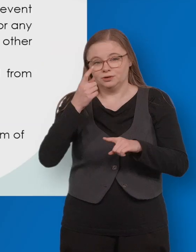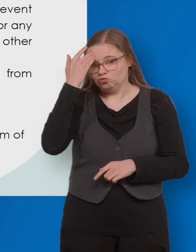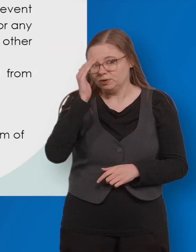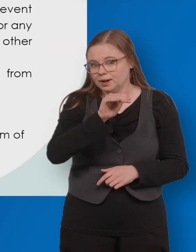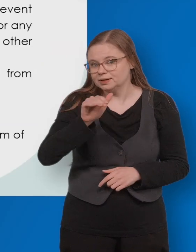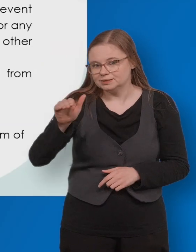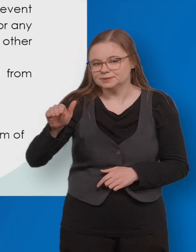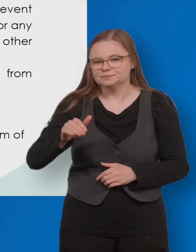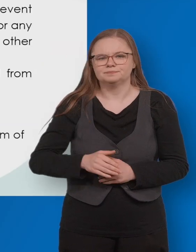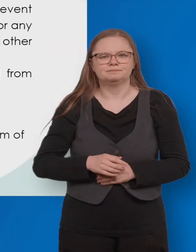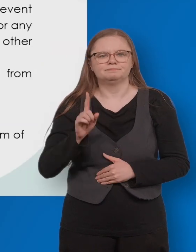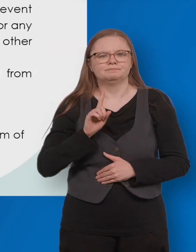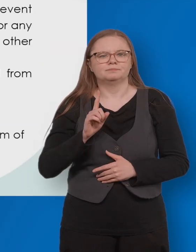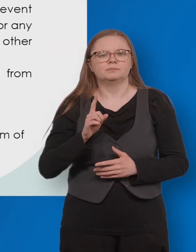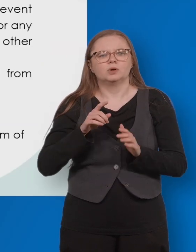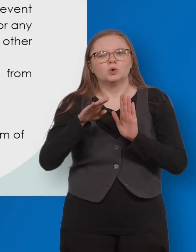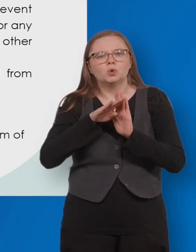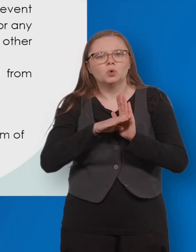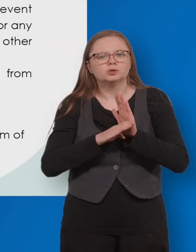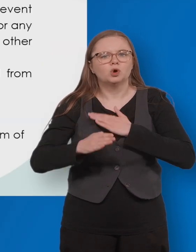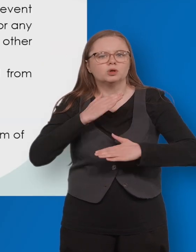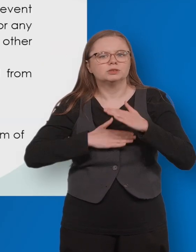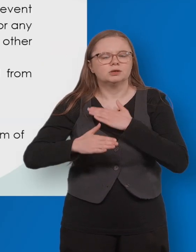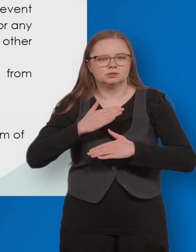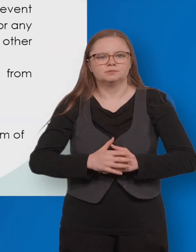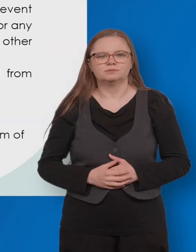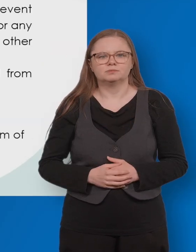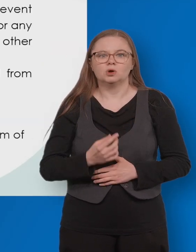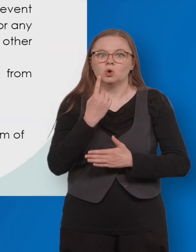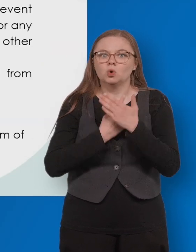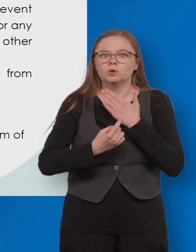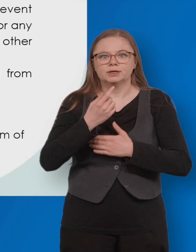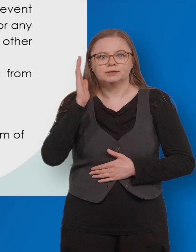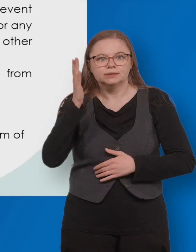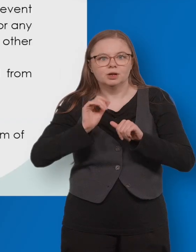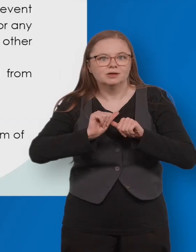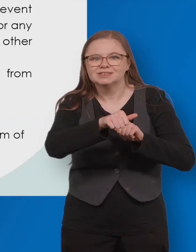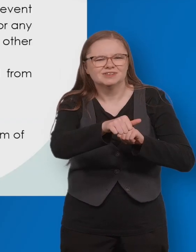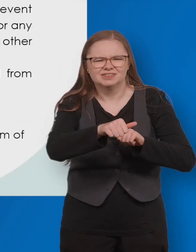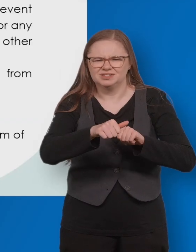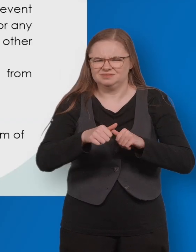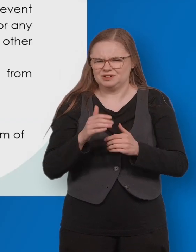everybody about the code of conduct. This is not just for a seminar series. This is